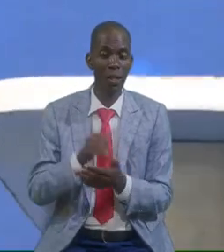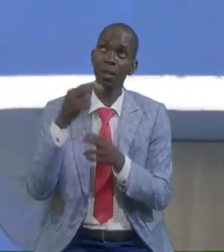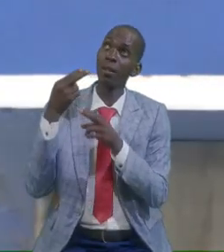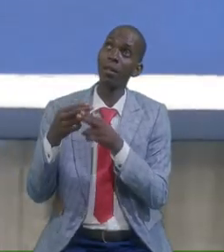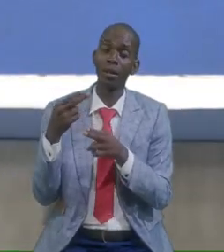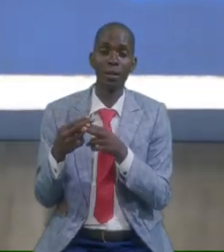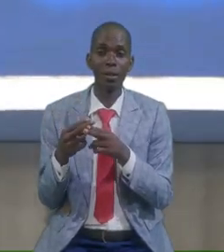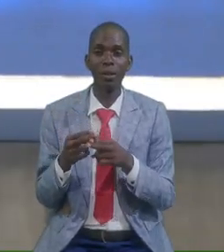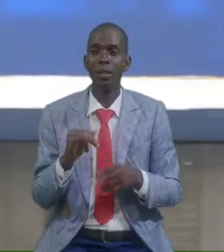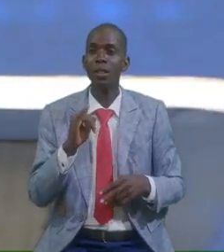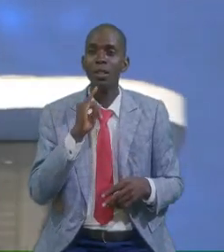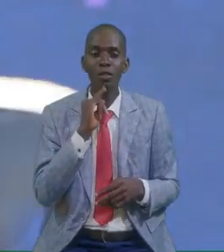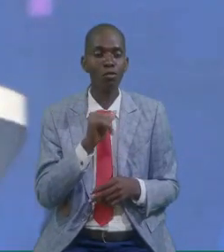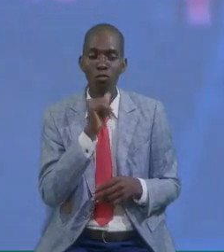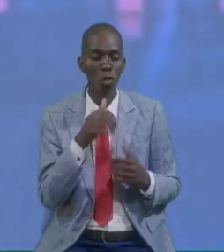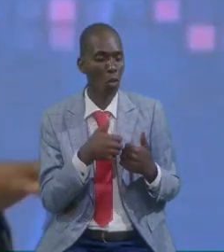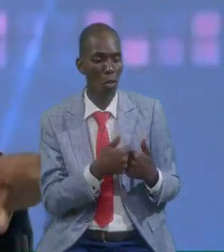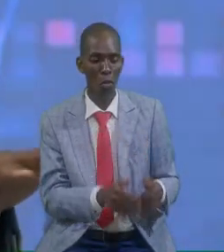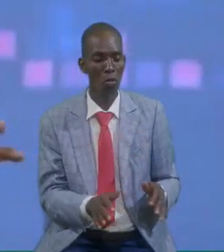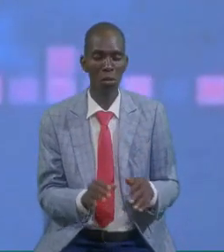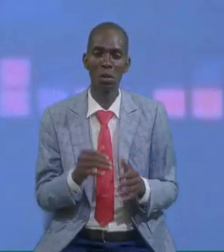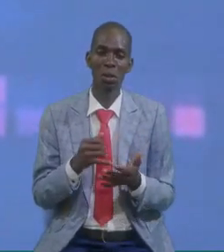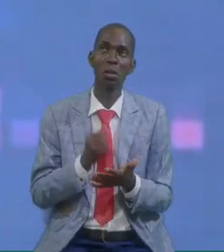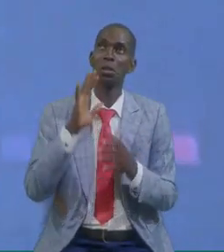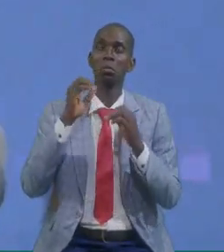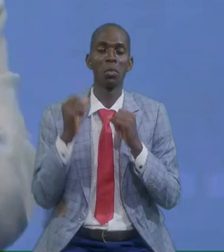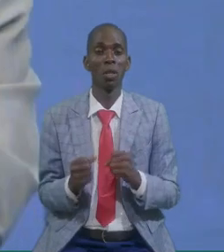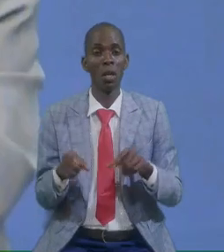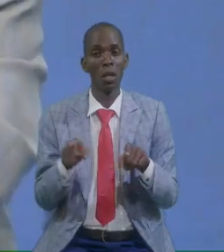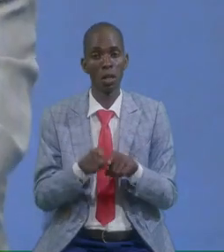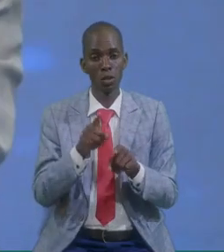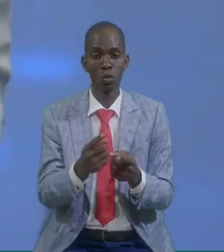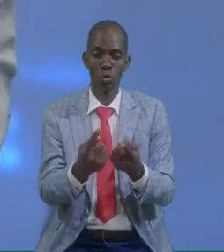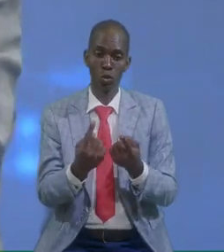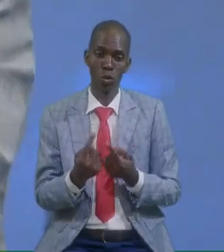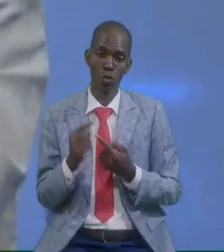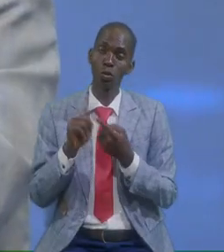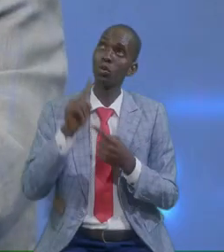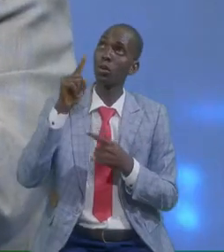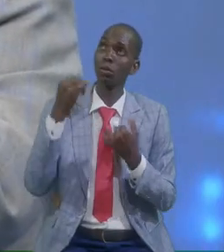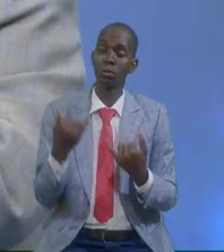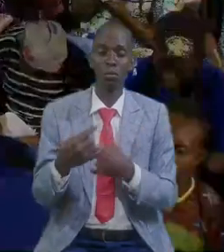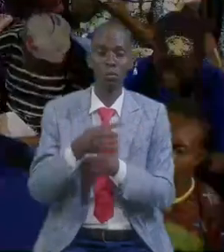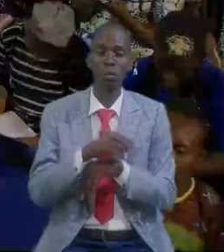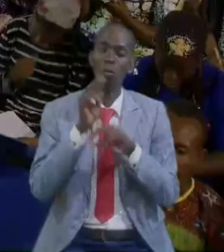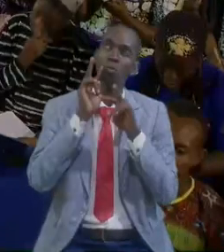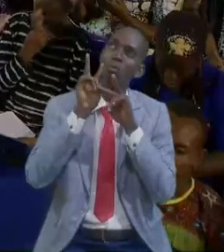it's not lost its power. And as you come today, looking unto